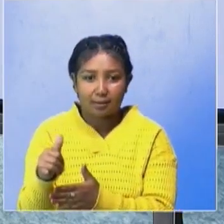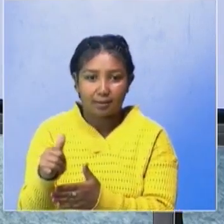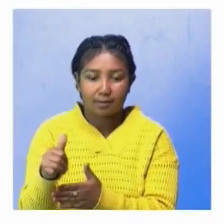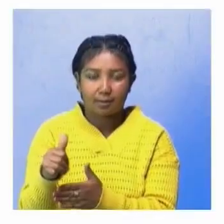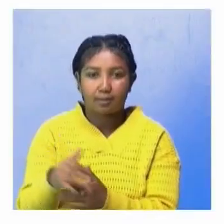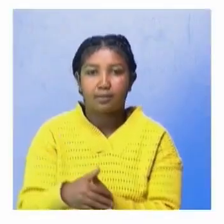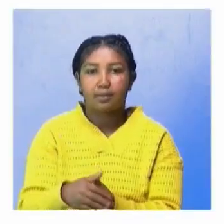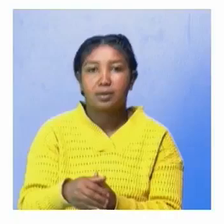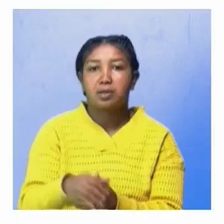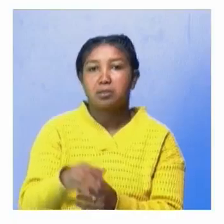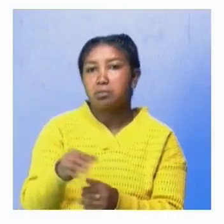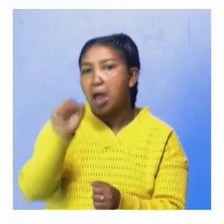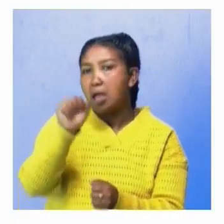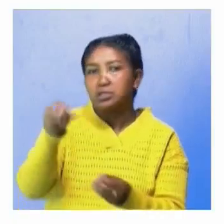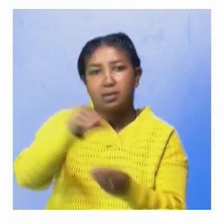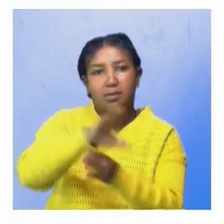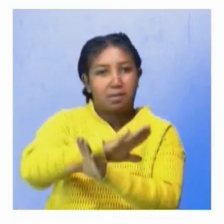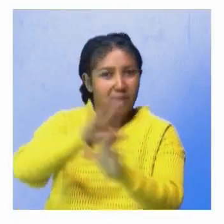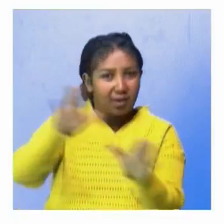place, easily.